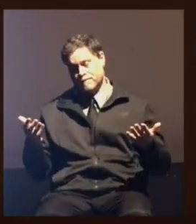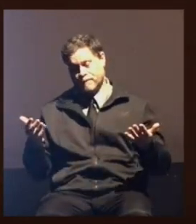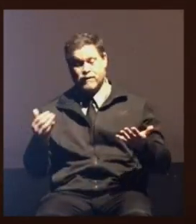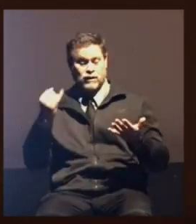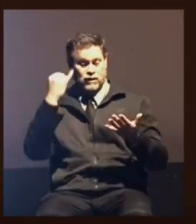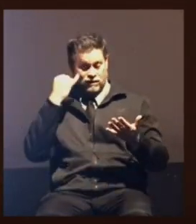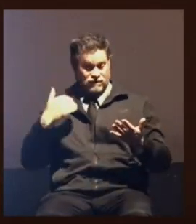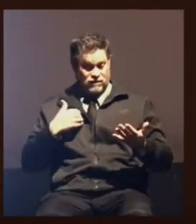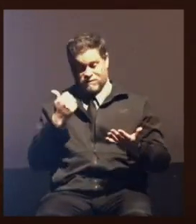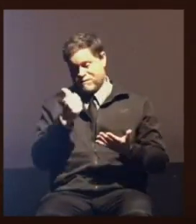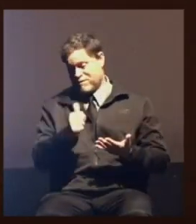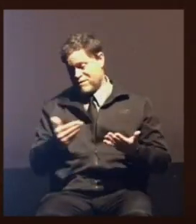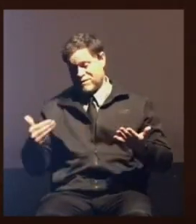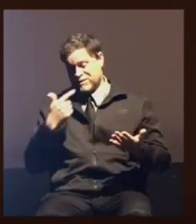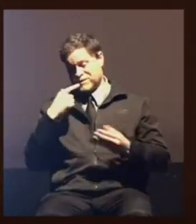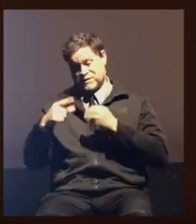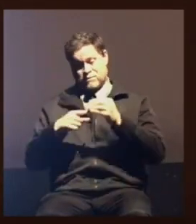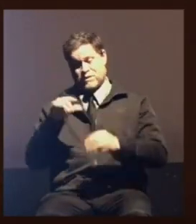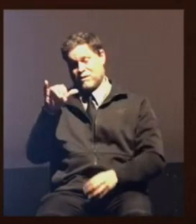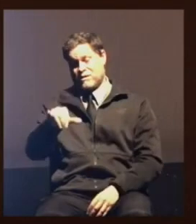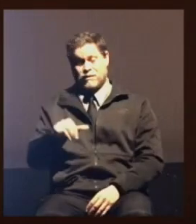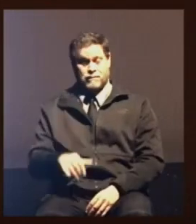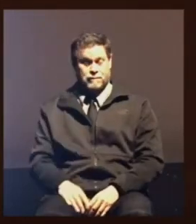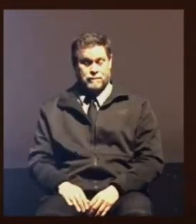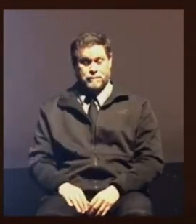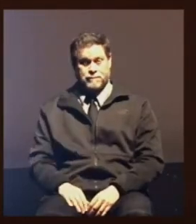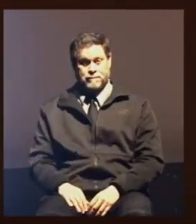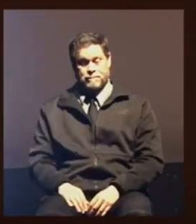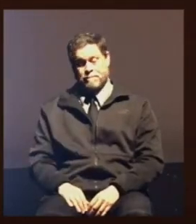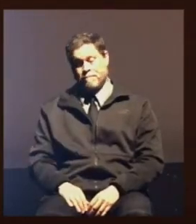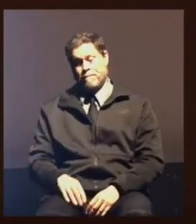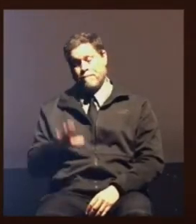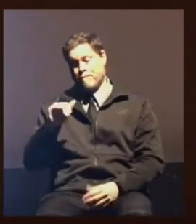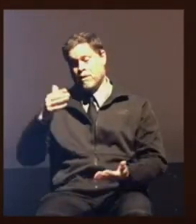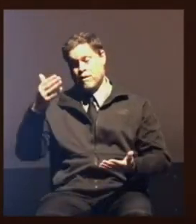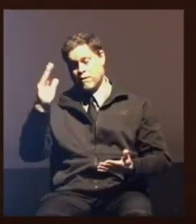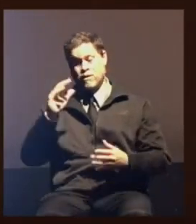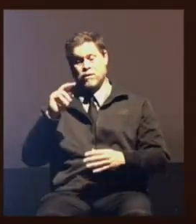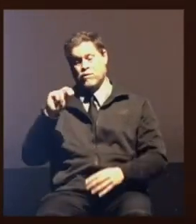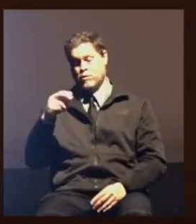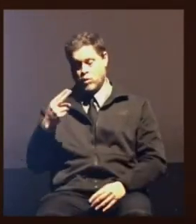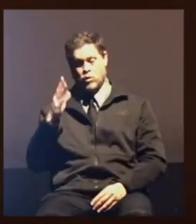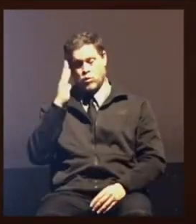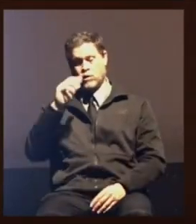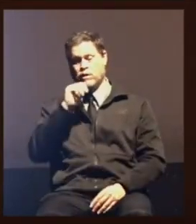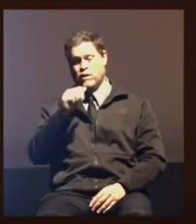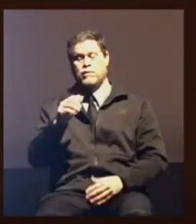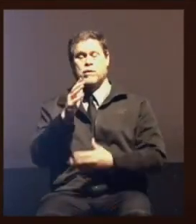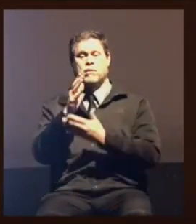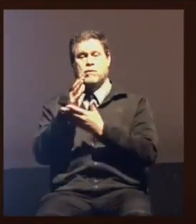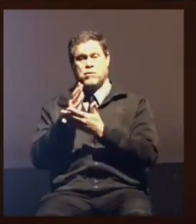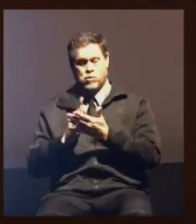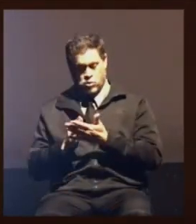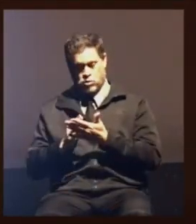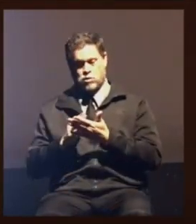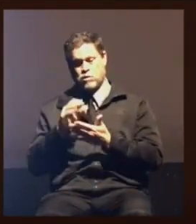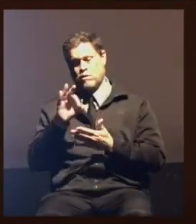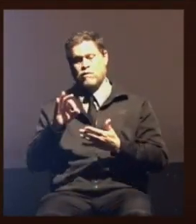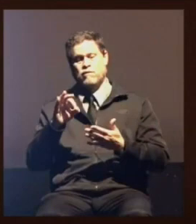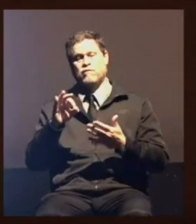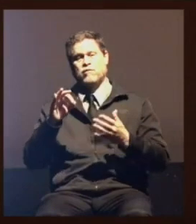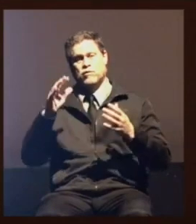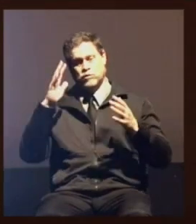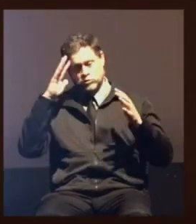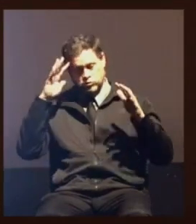If I have anything to say about it, by God, Noah will not be part of the